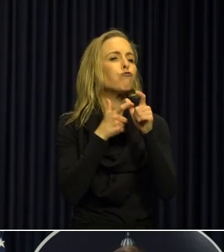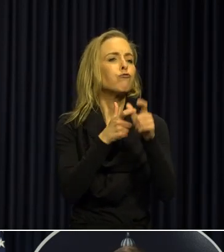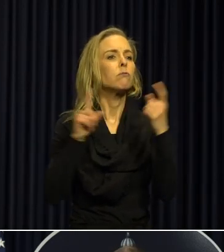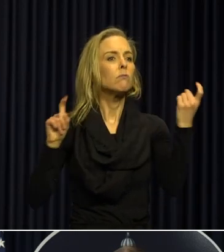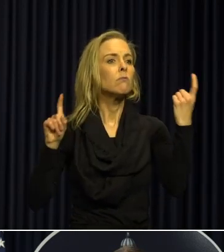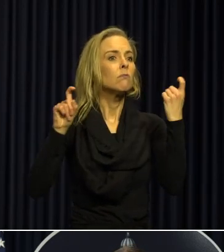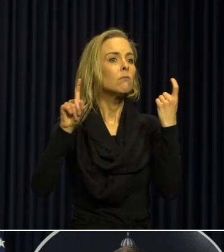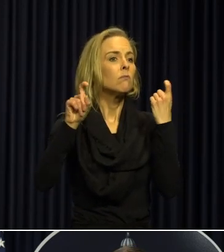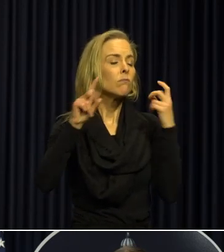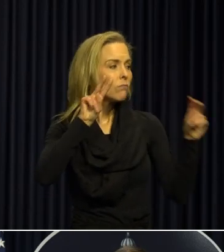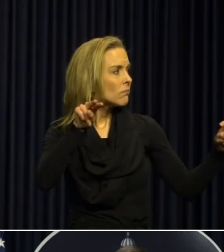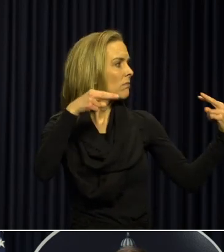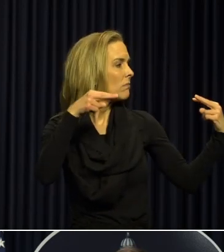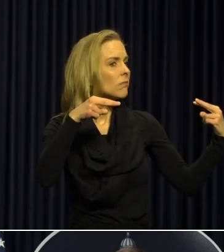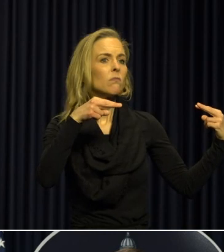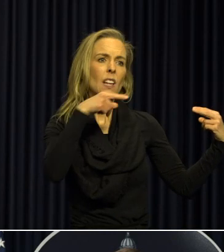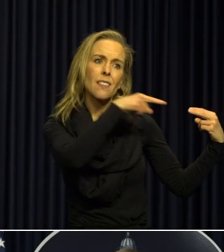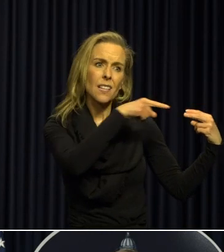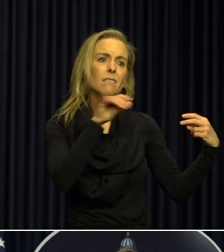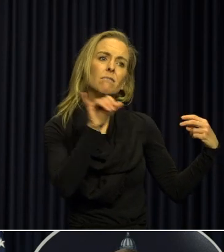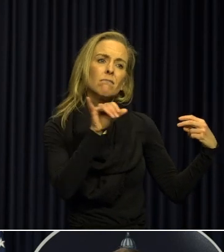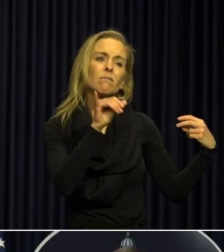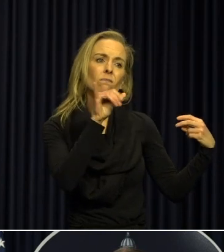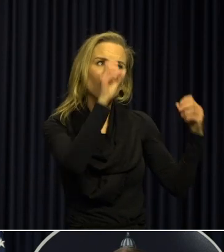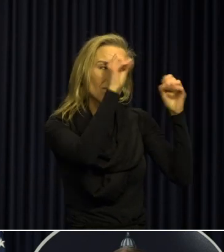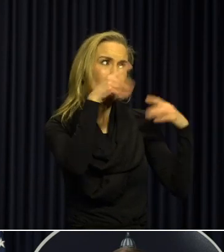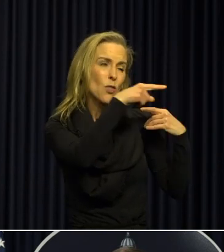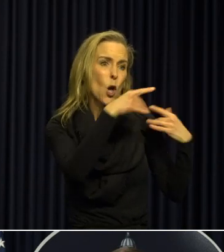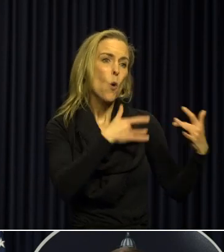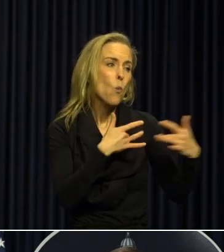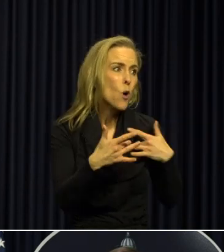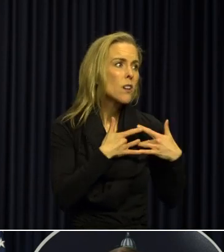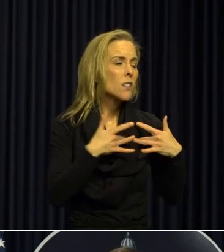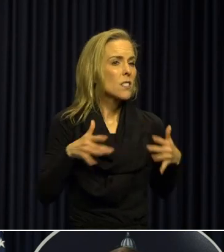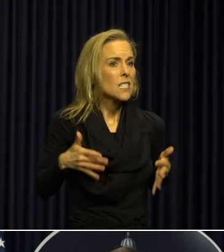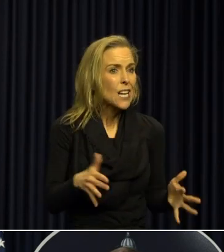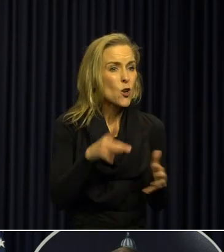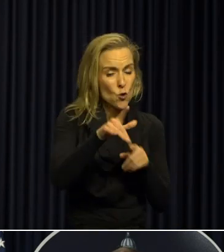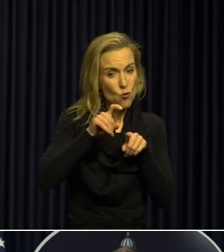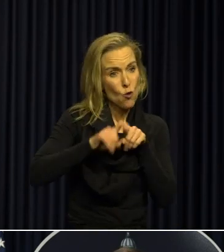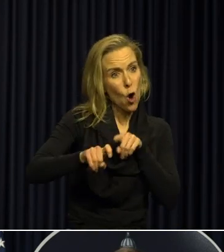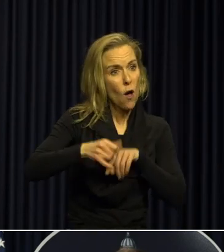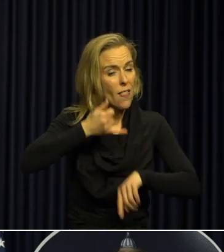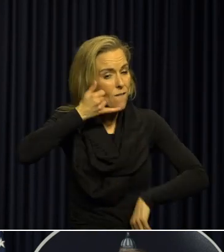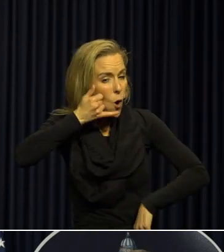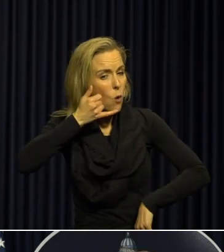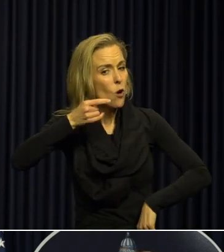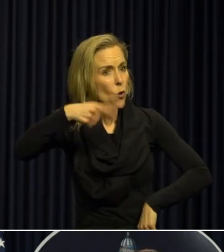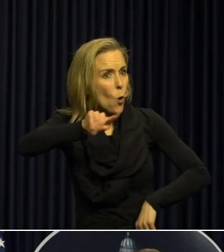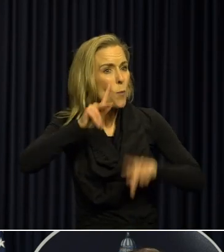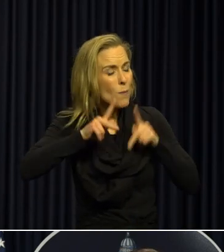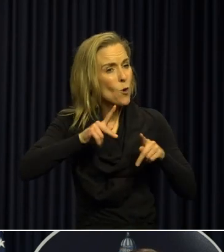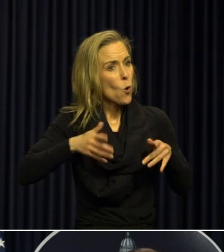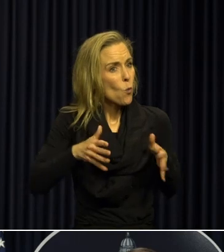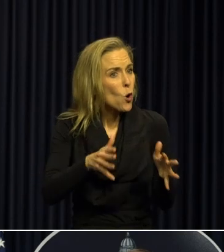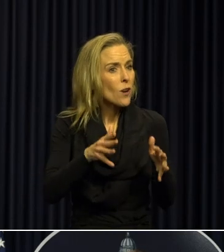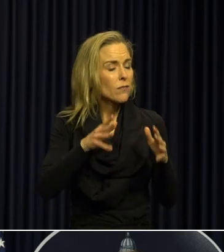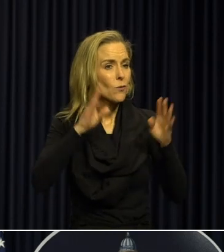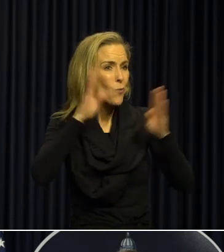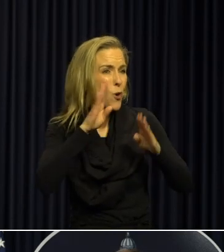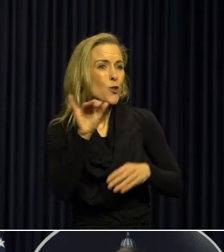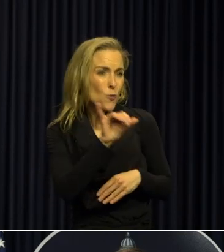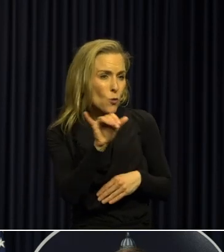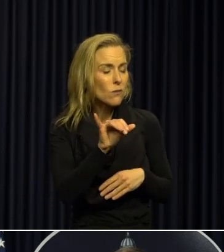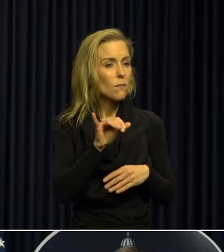worried and they are anxious. Now, the people that you call and talk to are worried and they're anxious. And every little thing that we do, every